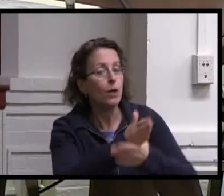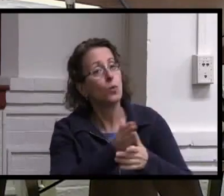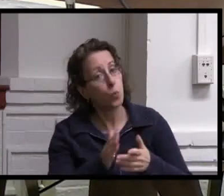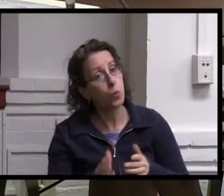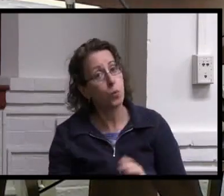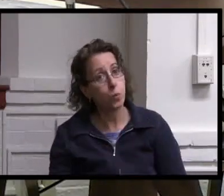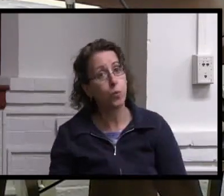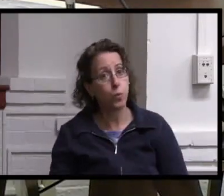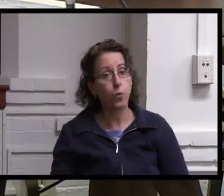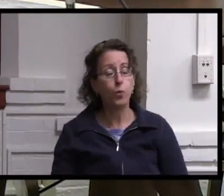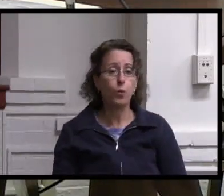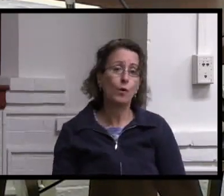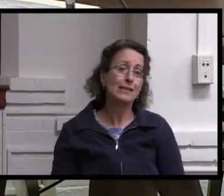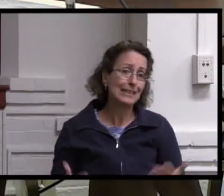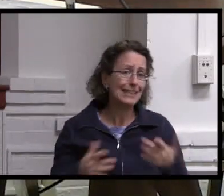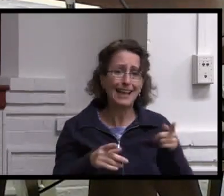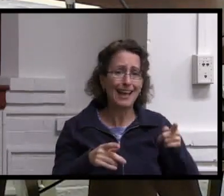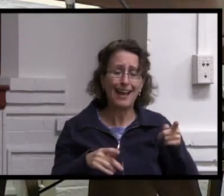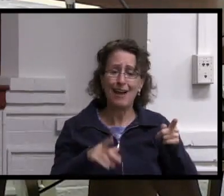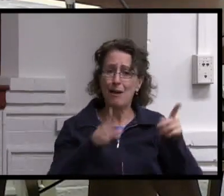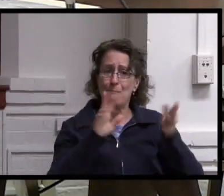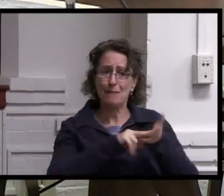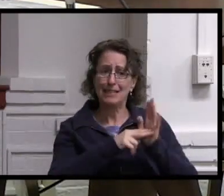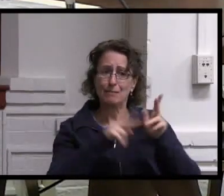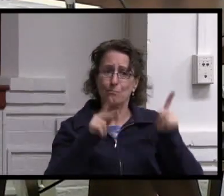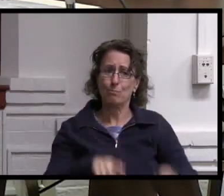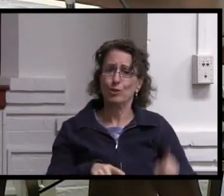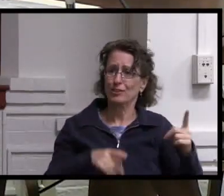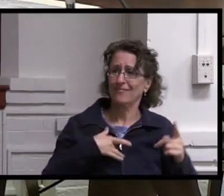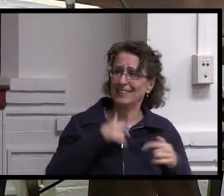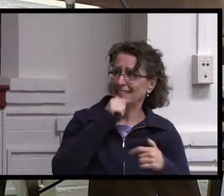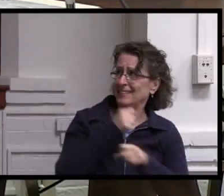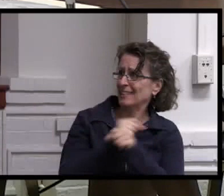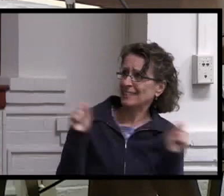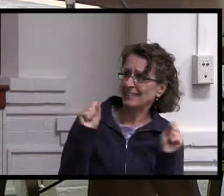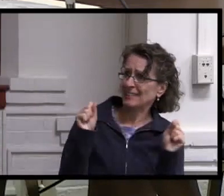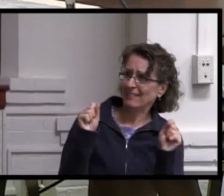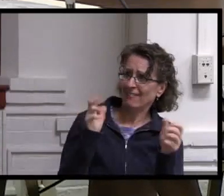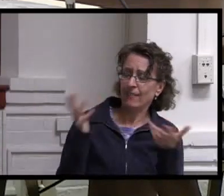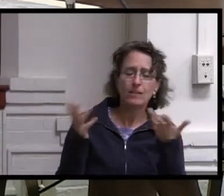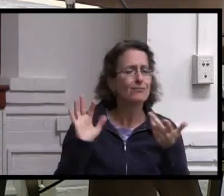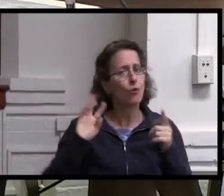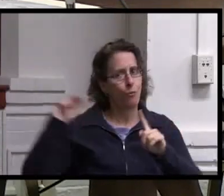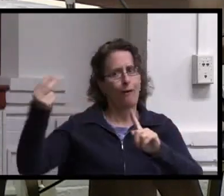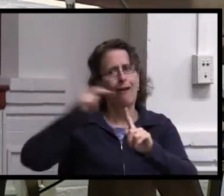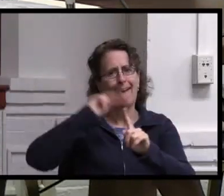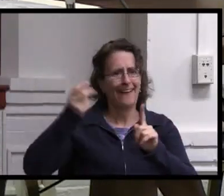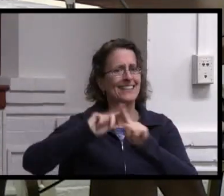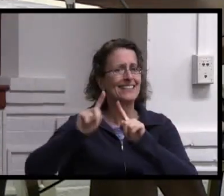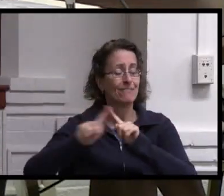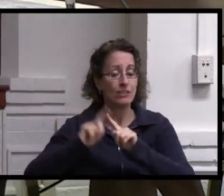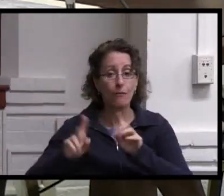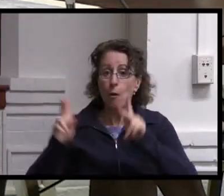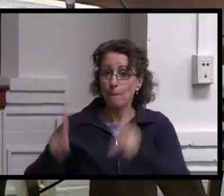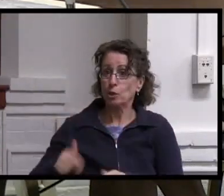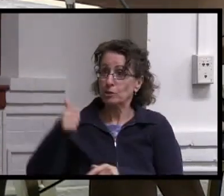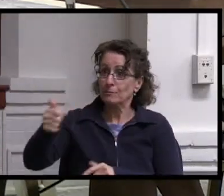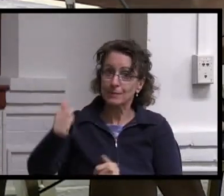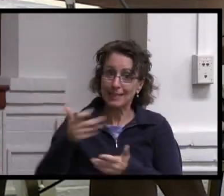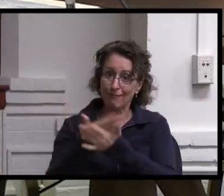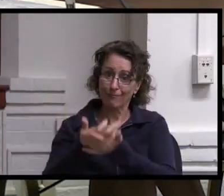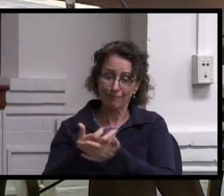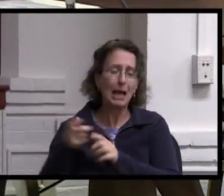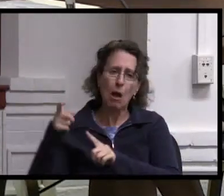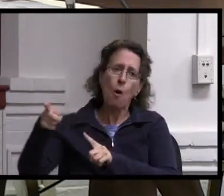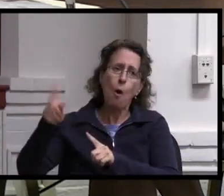people, how they view panhandling. There's a spectrum of viewpoints on people who do panhandle, you know, and